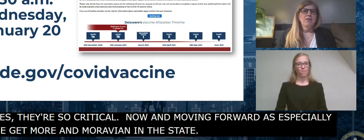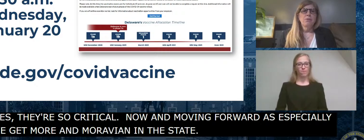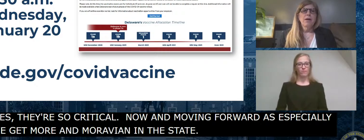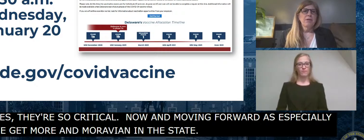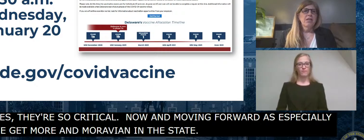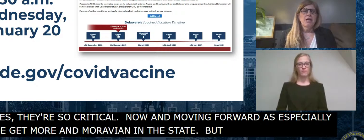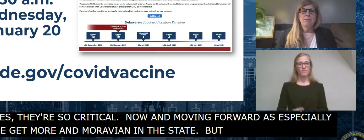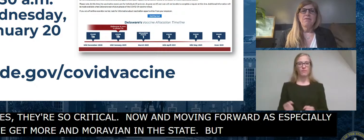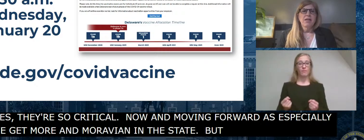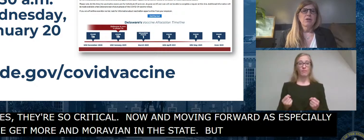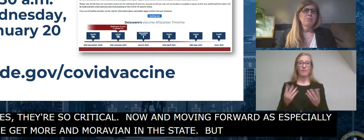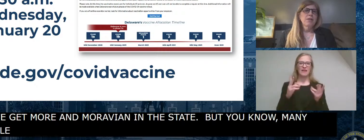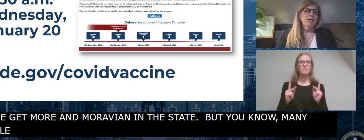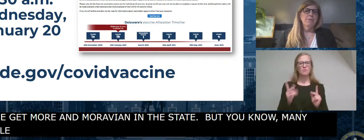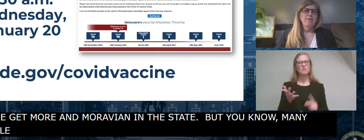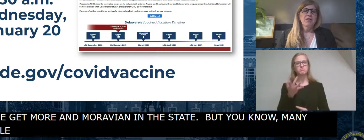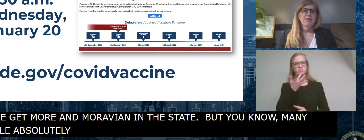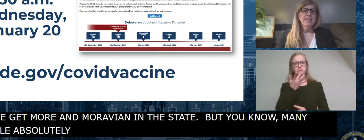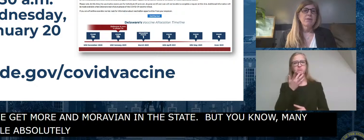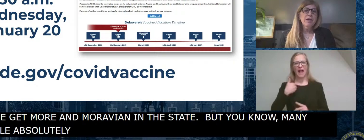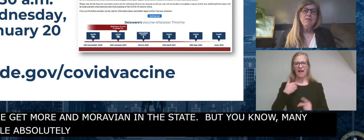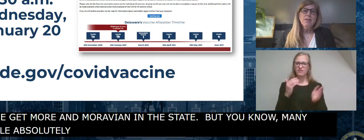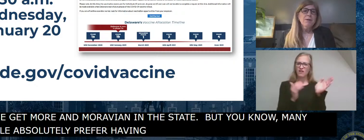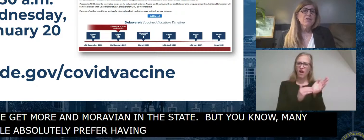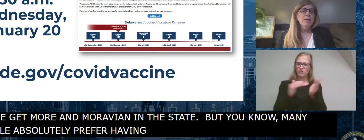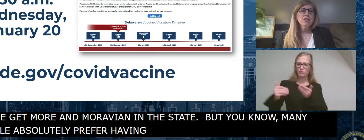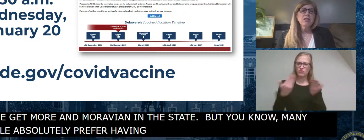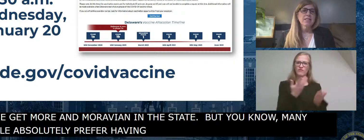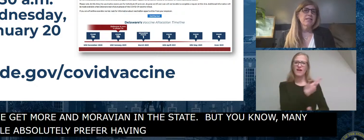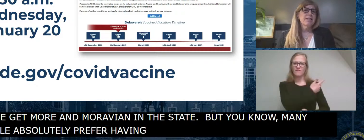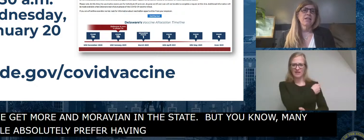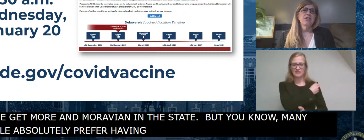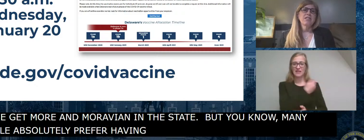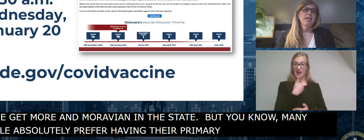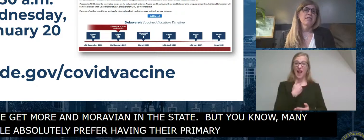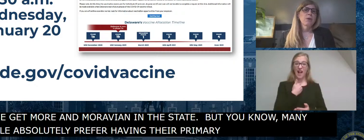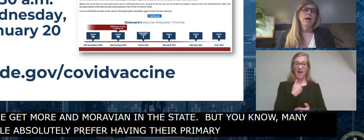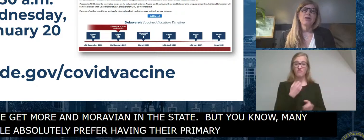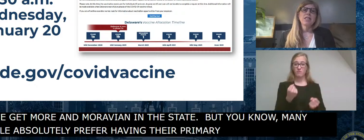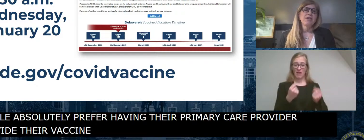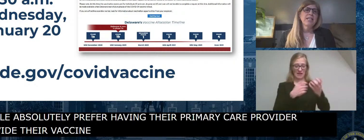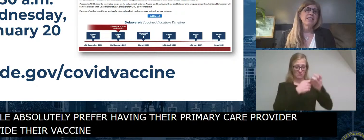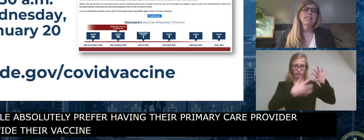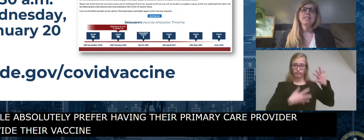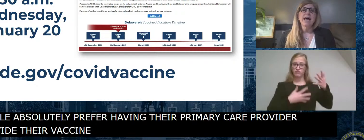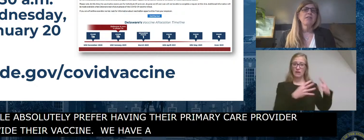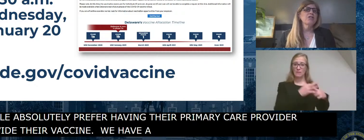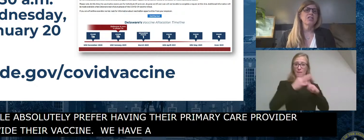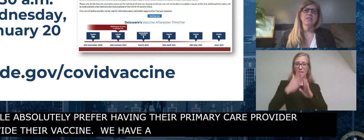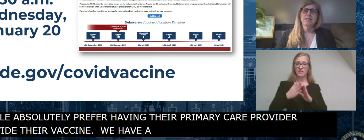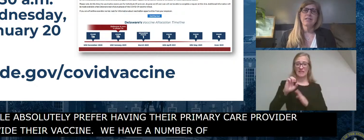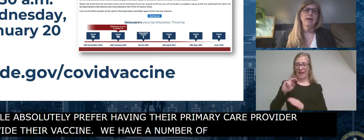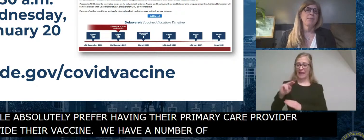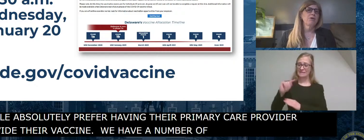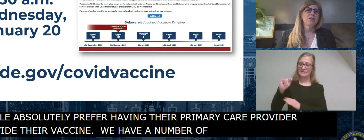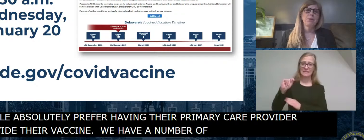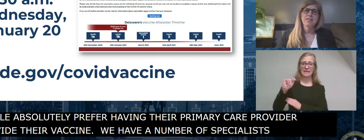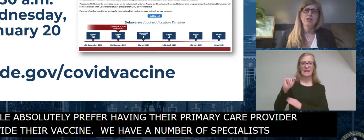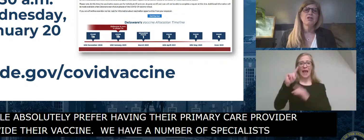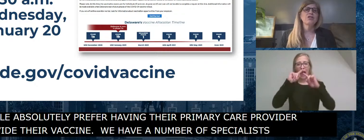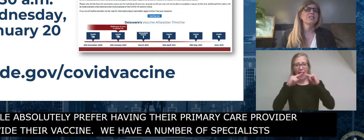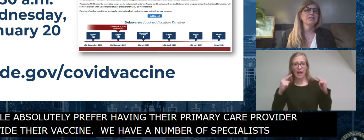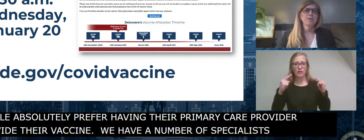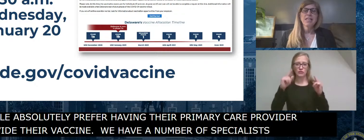prefer having their primary care provider provide their vaccine. We have a number of specialists in our state as well, ENTs, allergists,